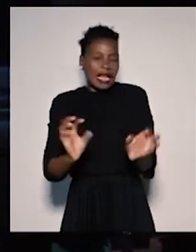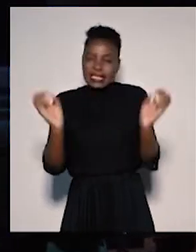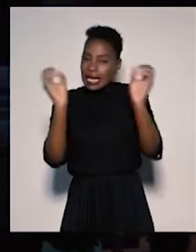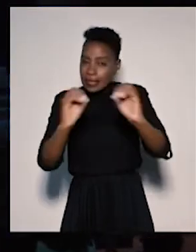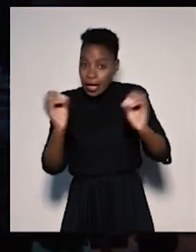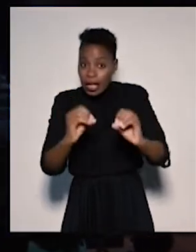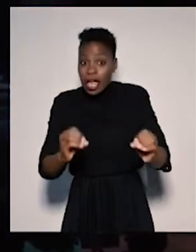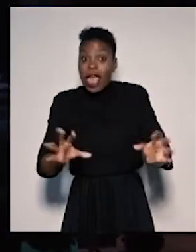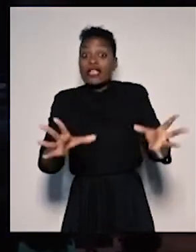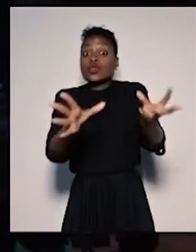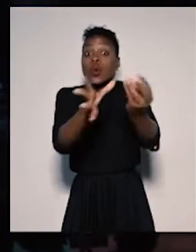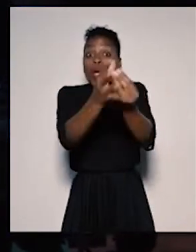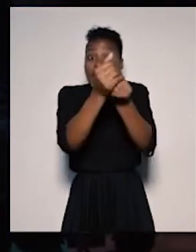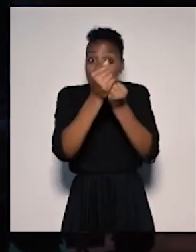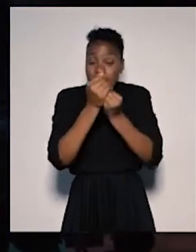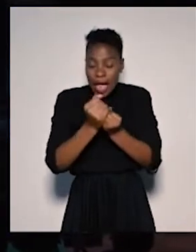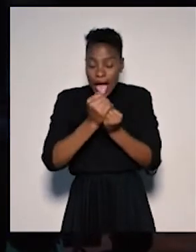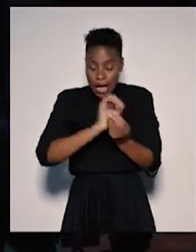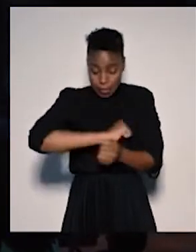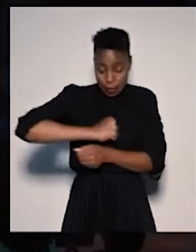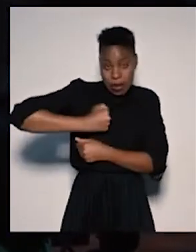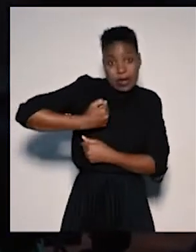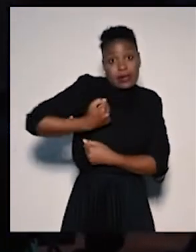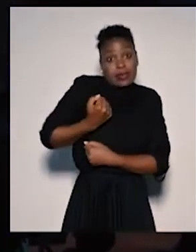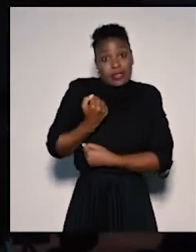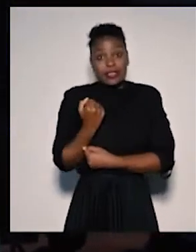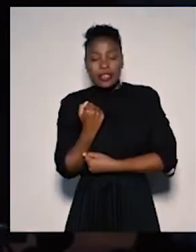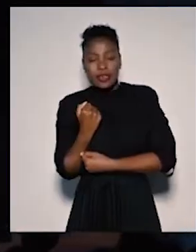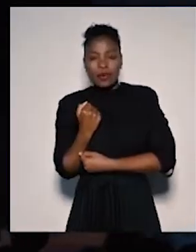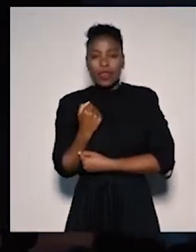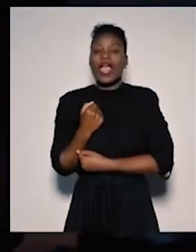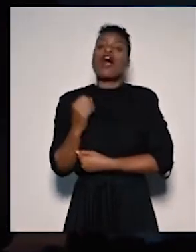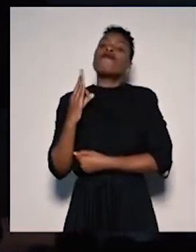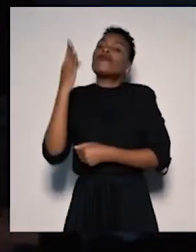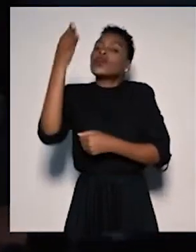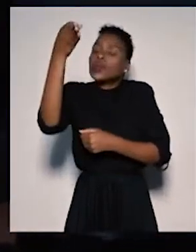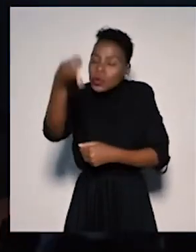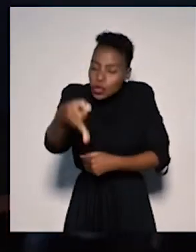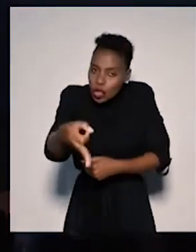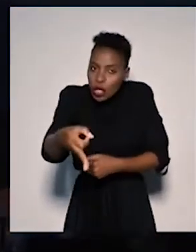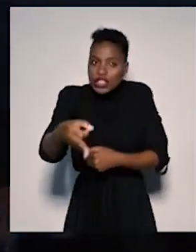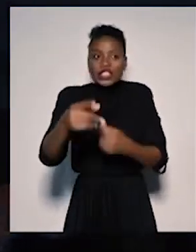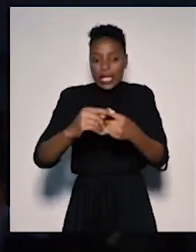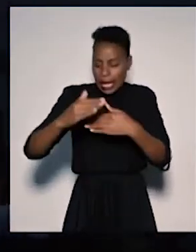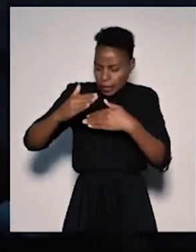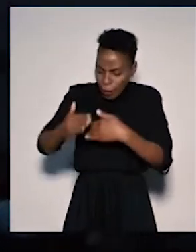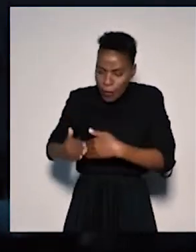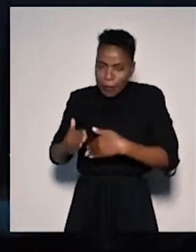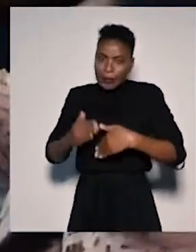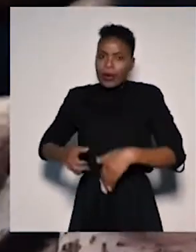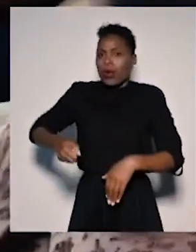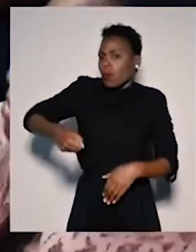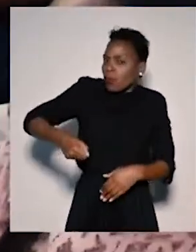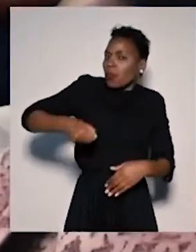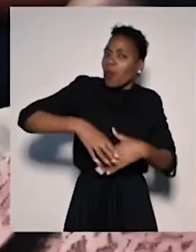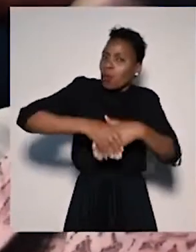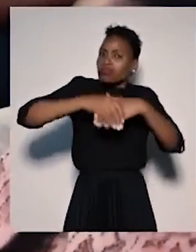And together, as husband and wife, carve out a future with each other, side by side, let's run.